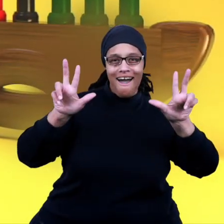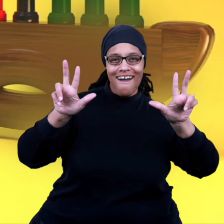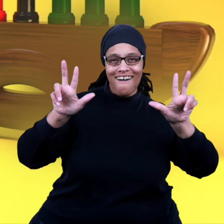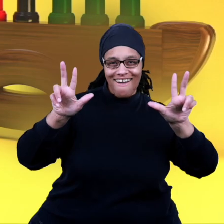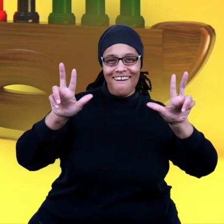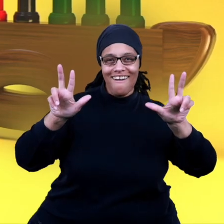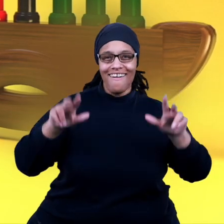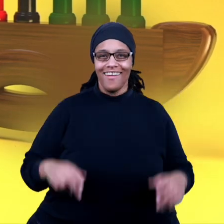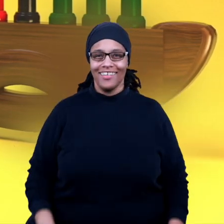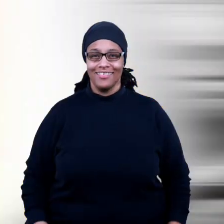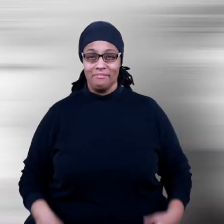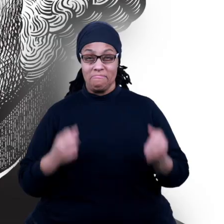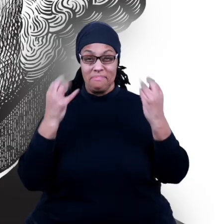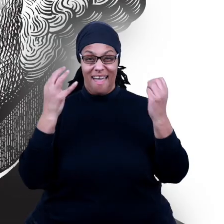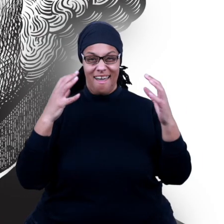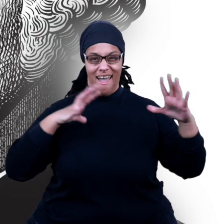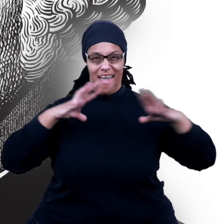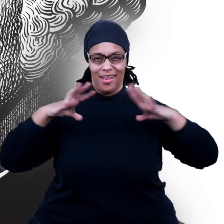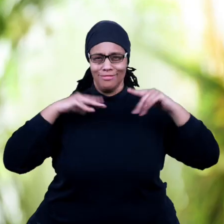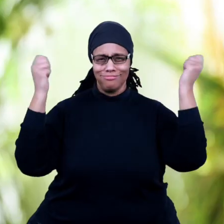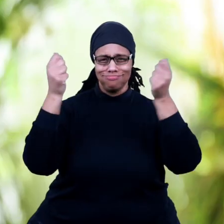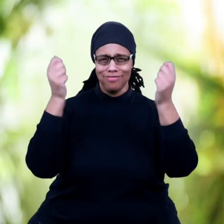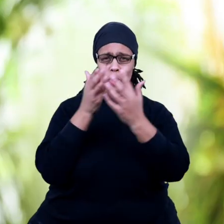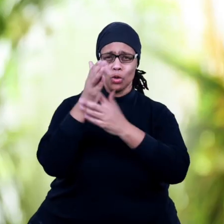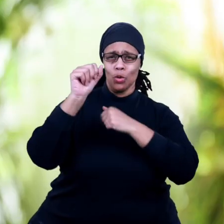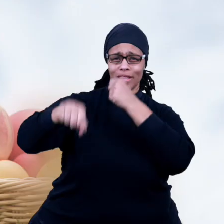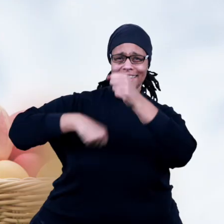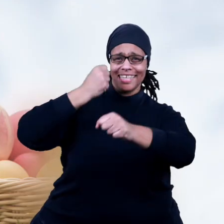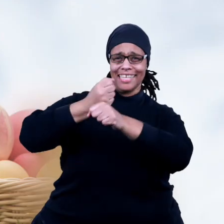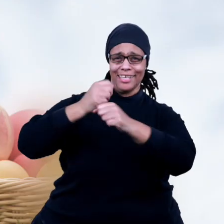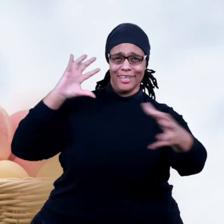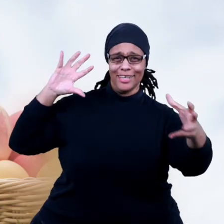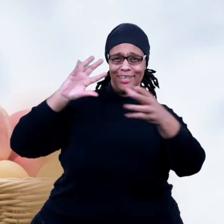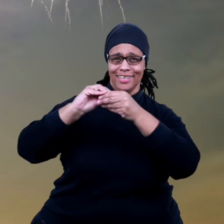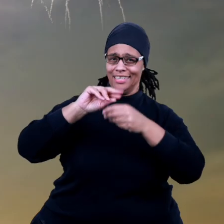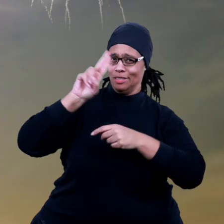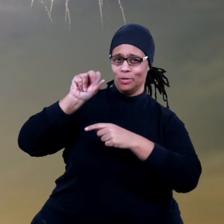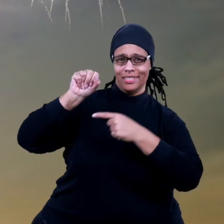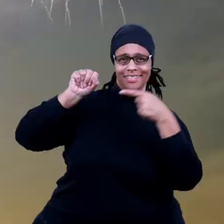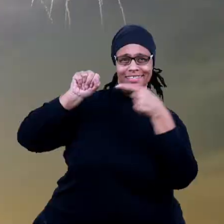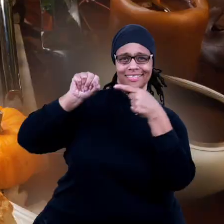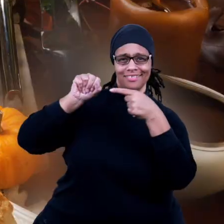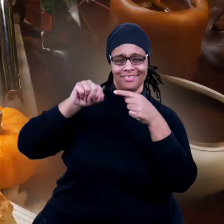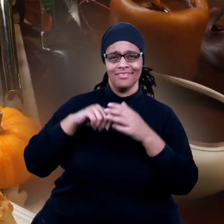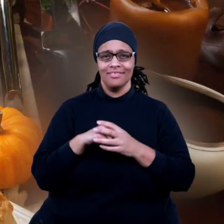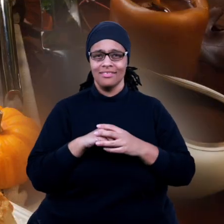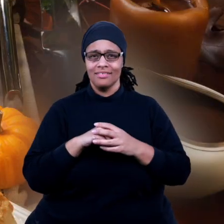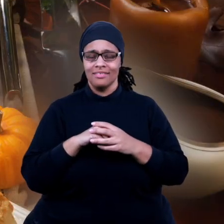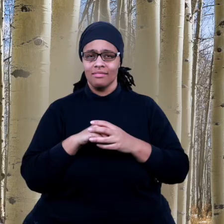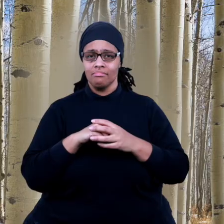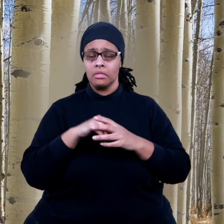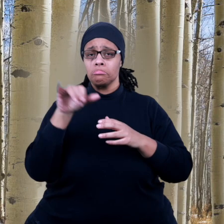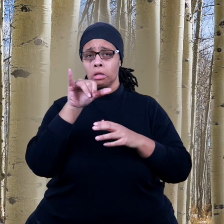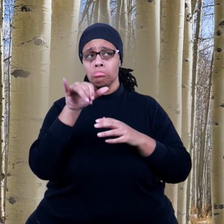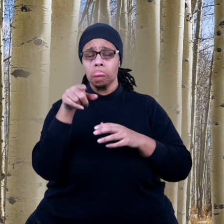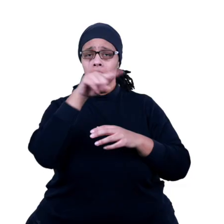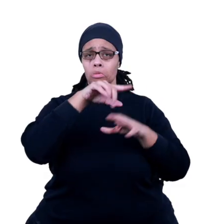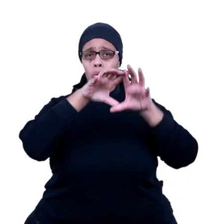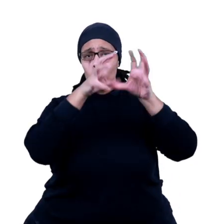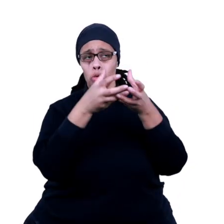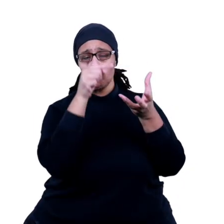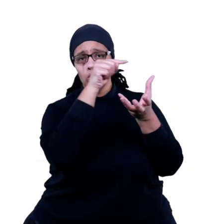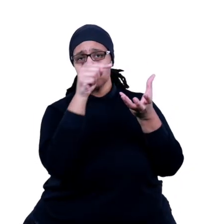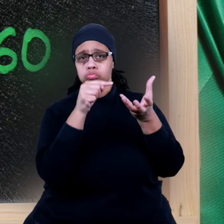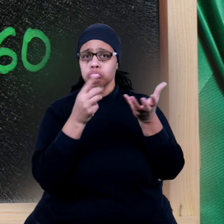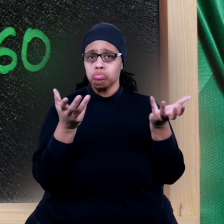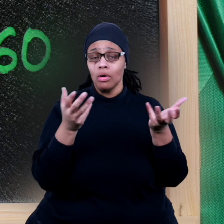Kwanzaa! There are many holidays celebrated throughout the year in the United States, as well as in other parts